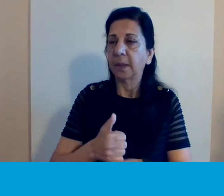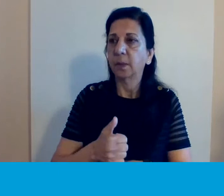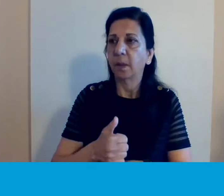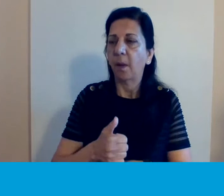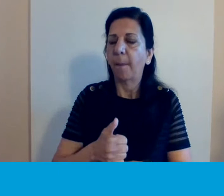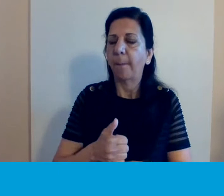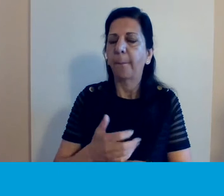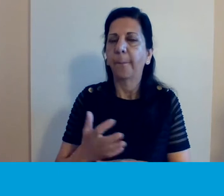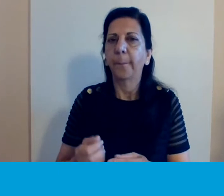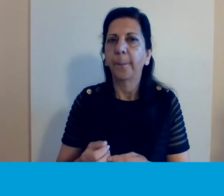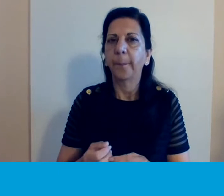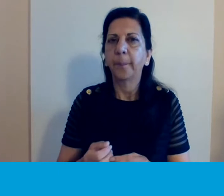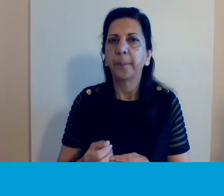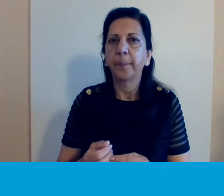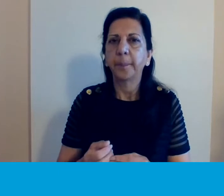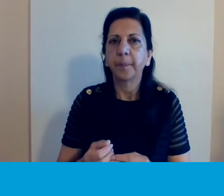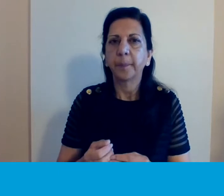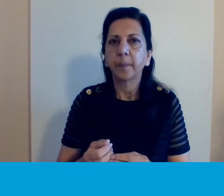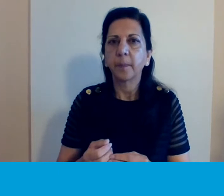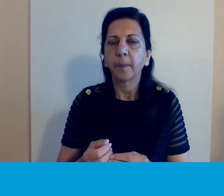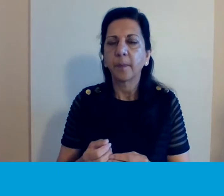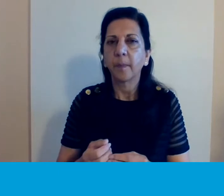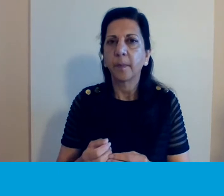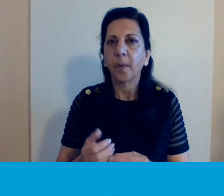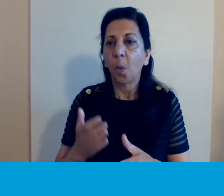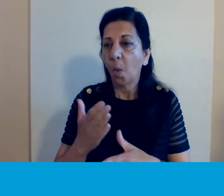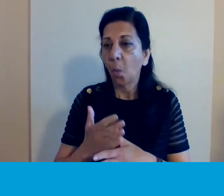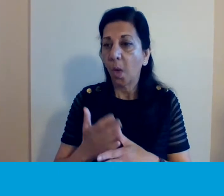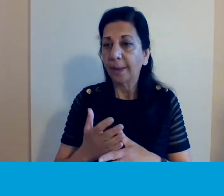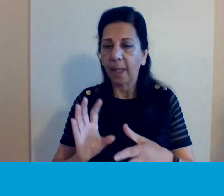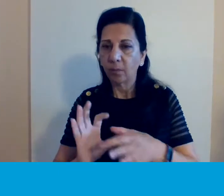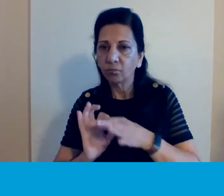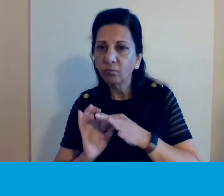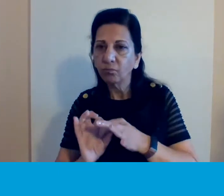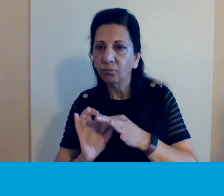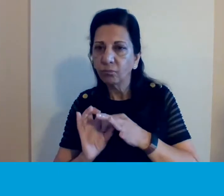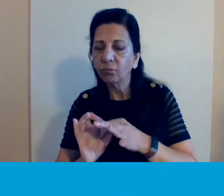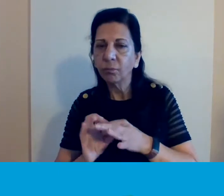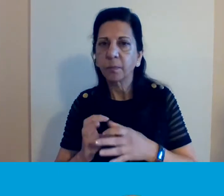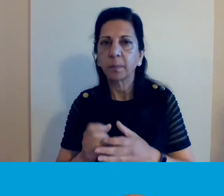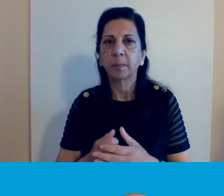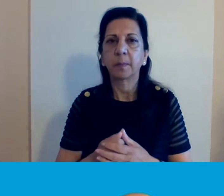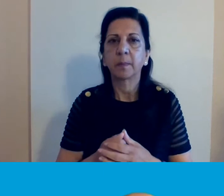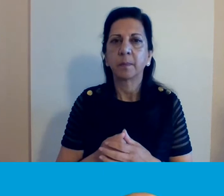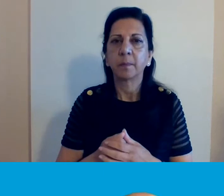are working with our providers to make sure that they apply and deliver on that.